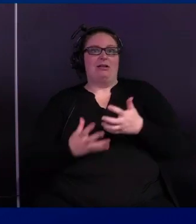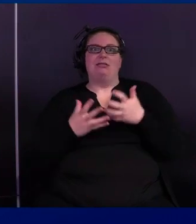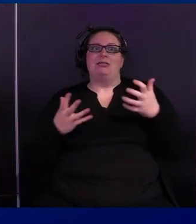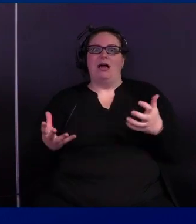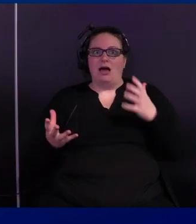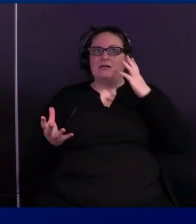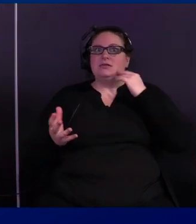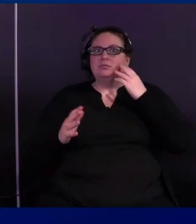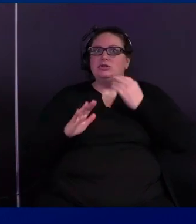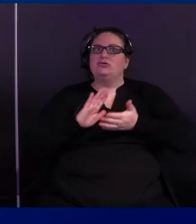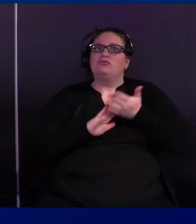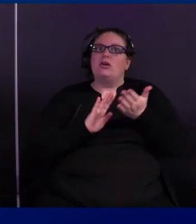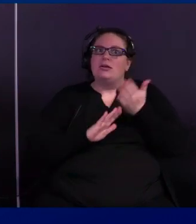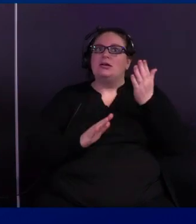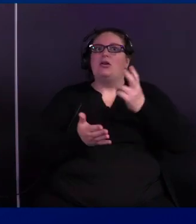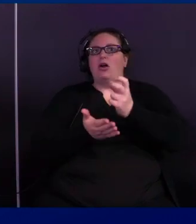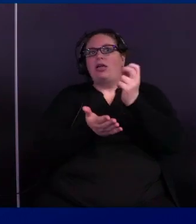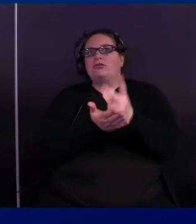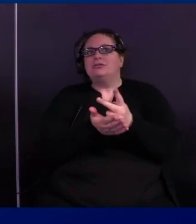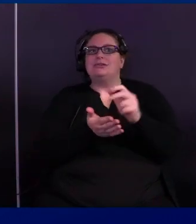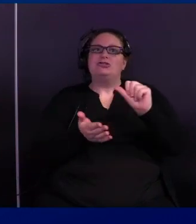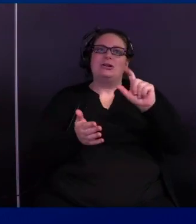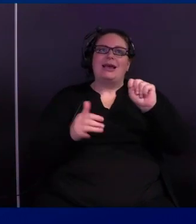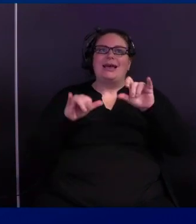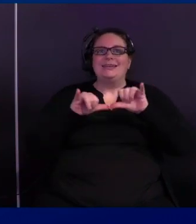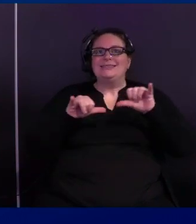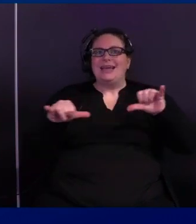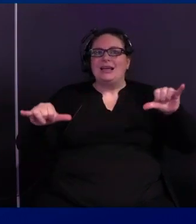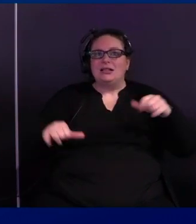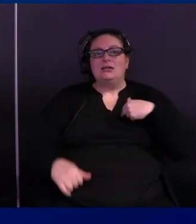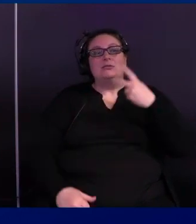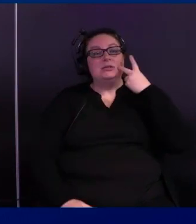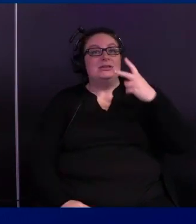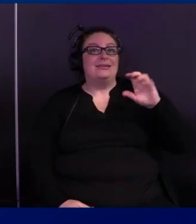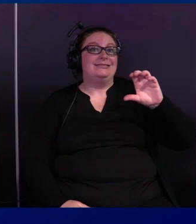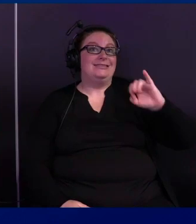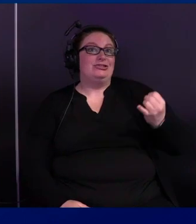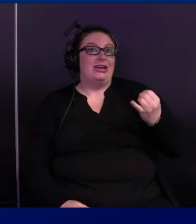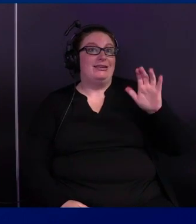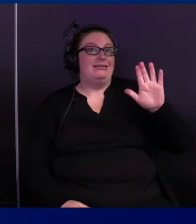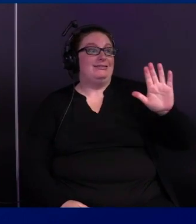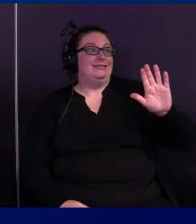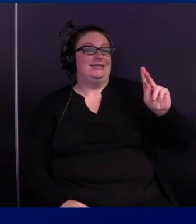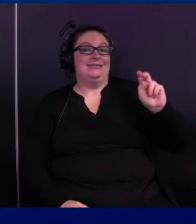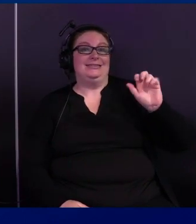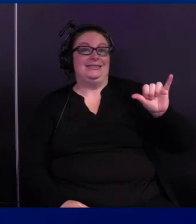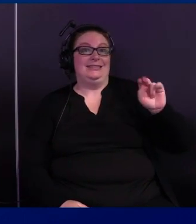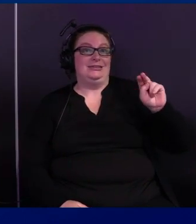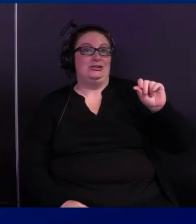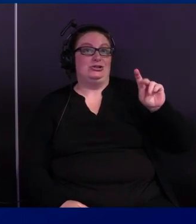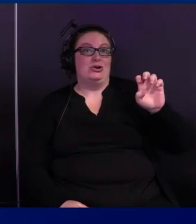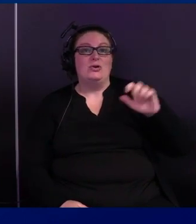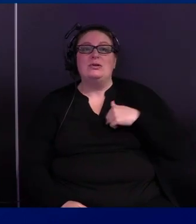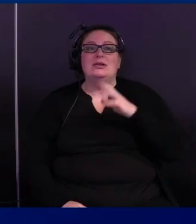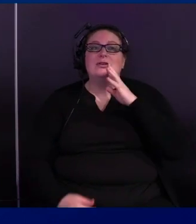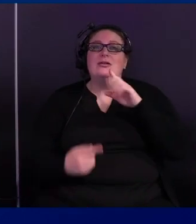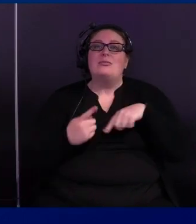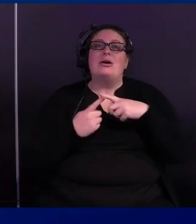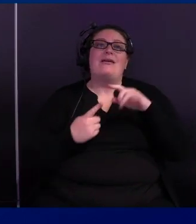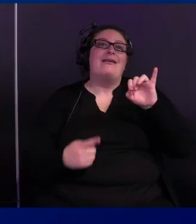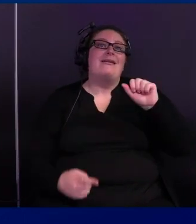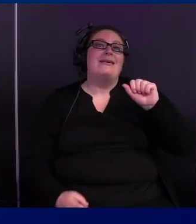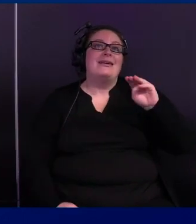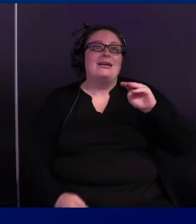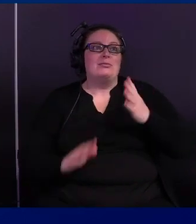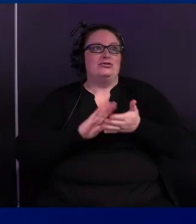running authorization at scale. We saw in CJ's keynote talking about IAM is running 1 billion